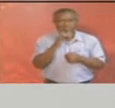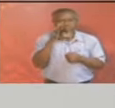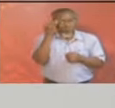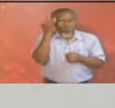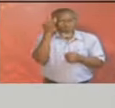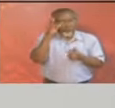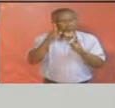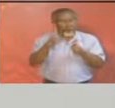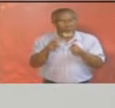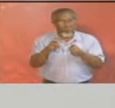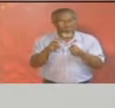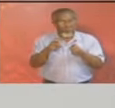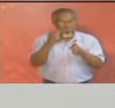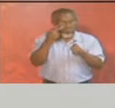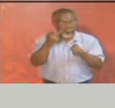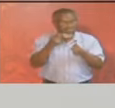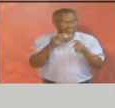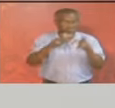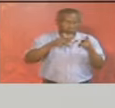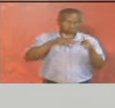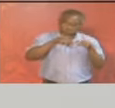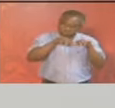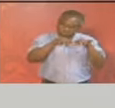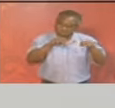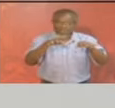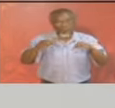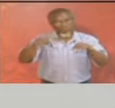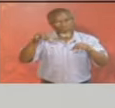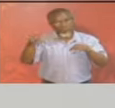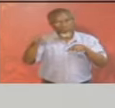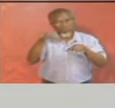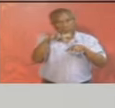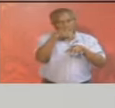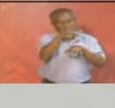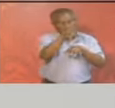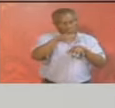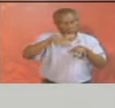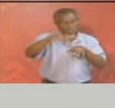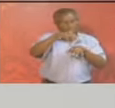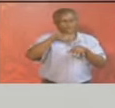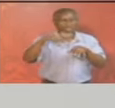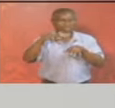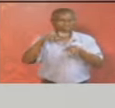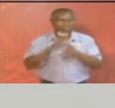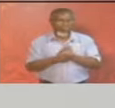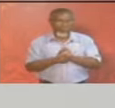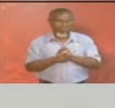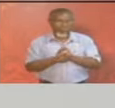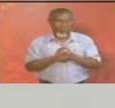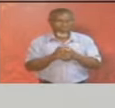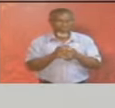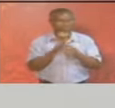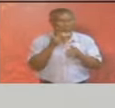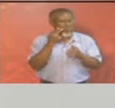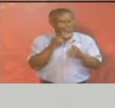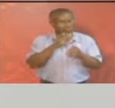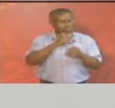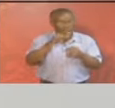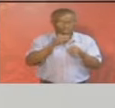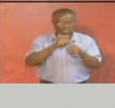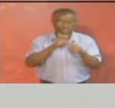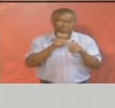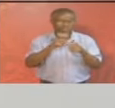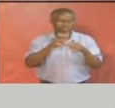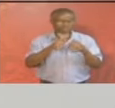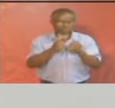we've been seeing it all throughout, and it's basically the same suspects, the usual suspects in terms of behaviors that we're seeing identified again